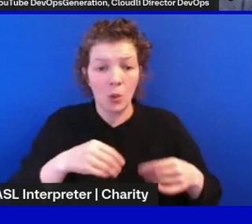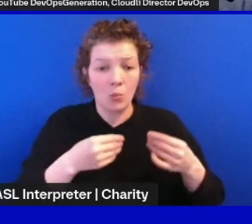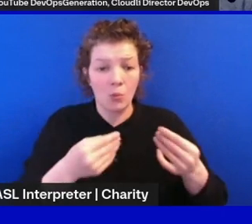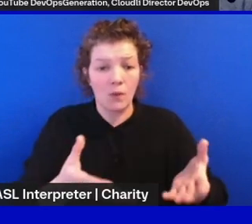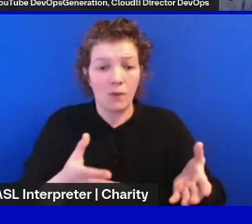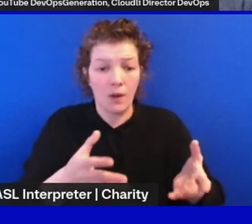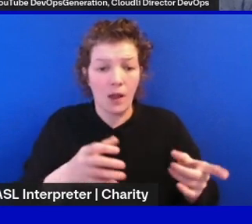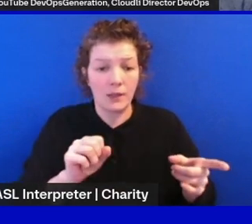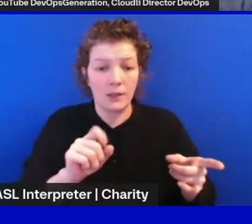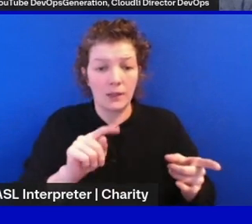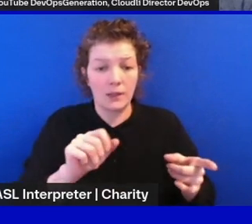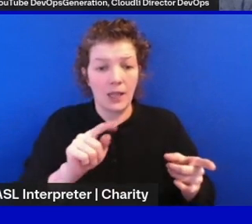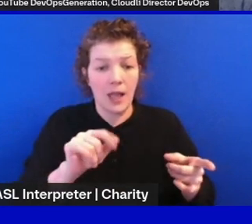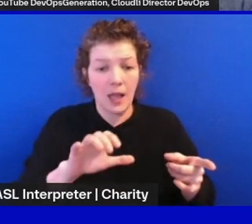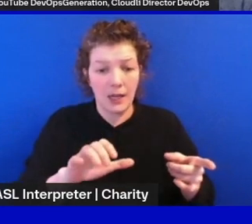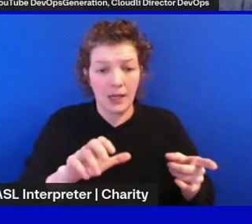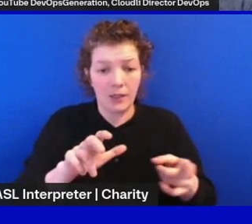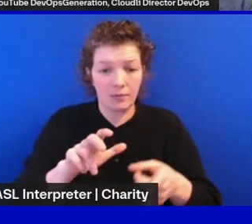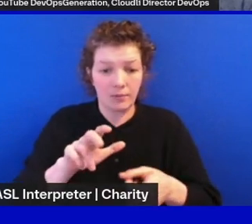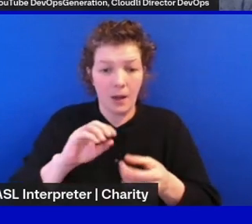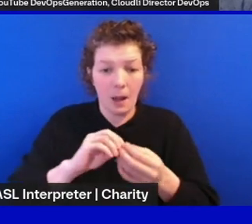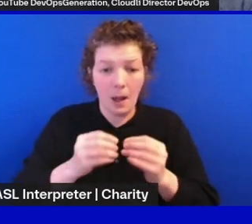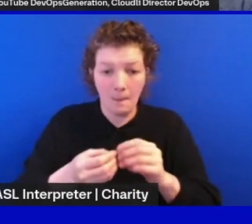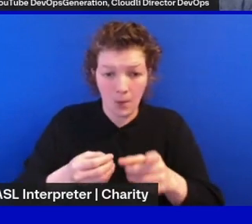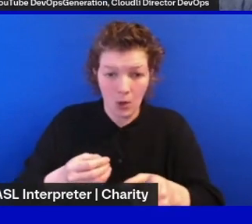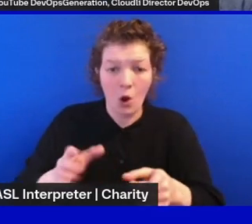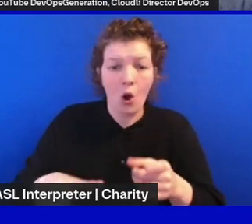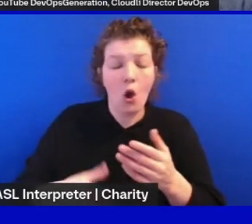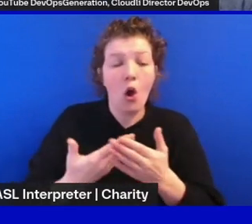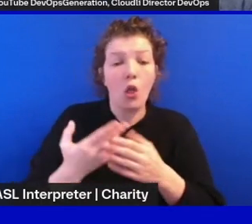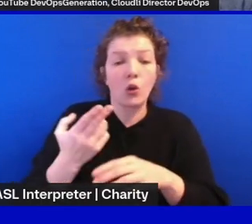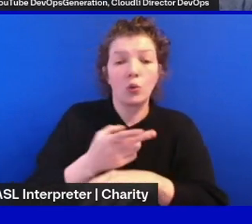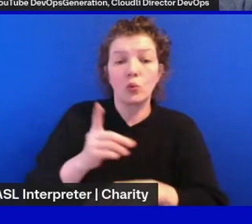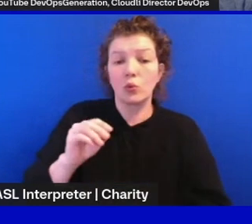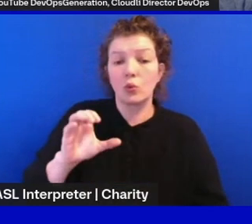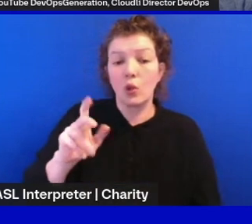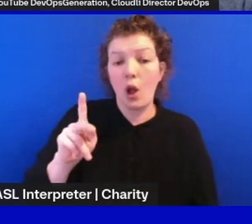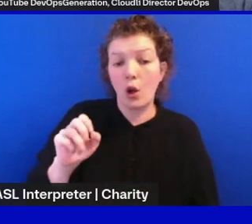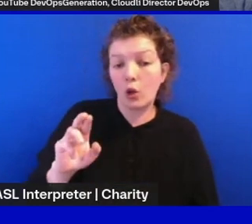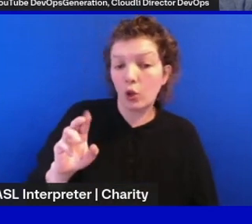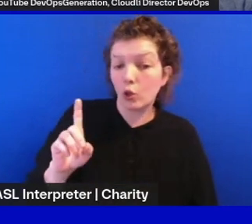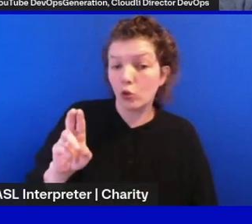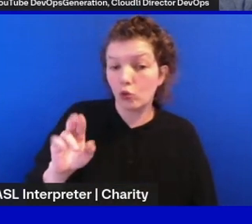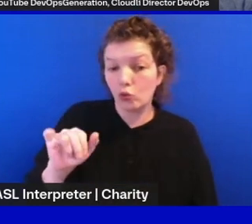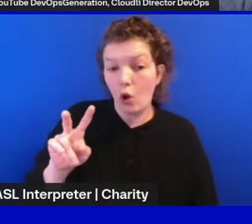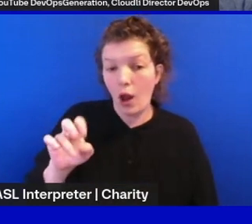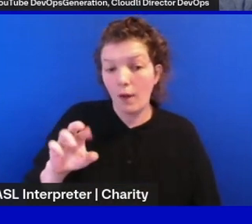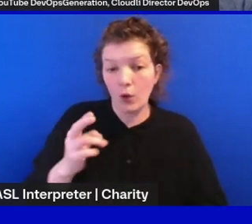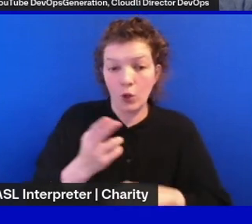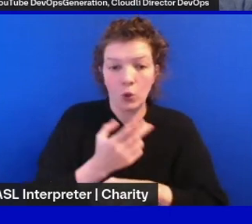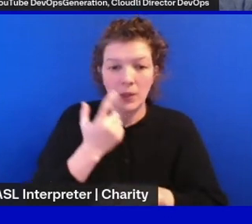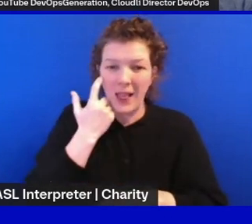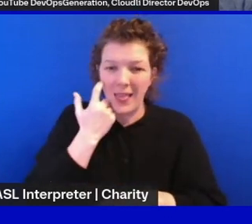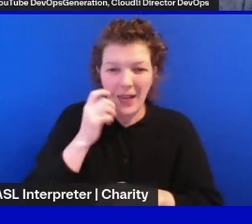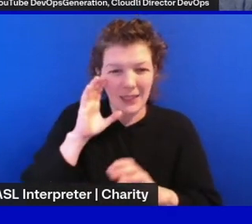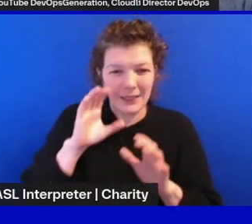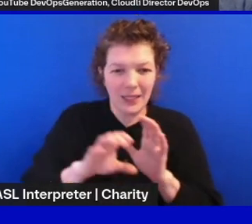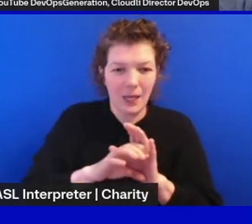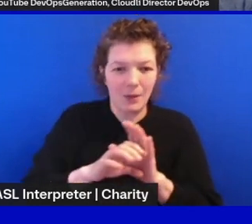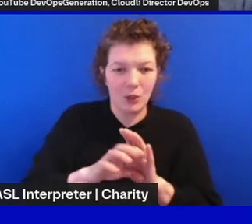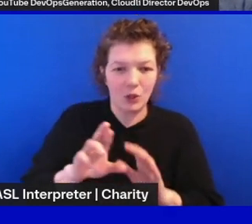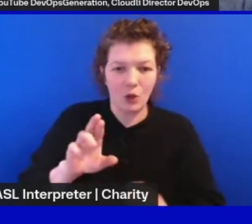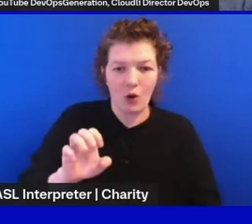6379. And all of that is going to be using the Docker driver. We're going to be using the latest image of Redis, and we are going to